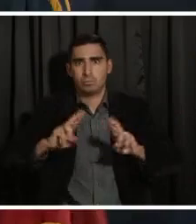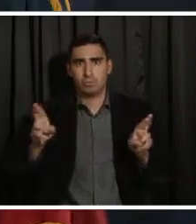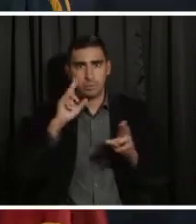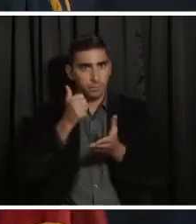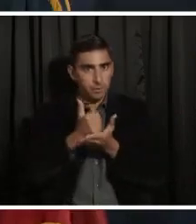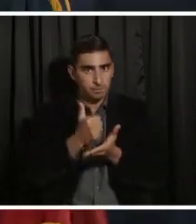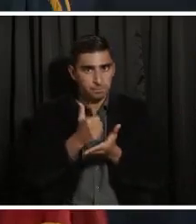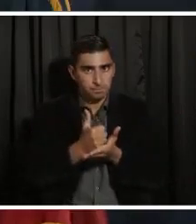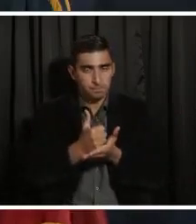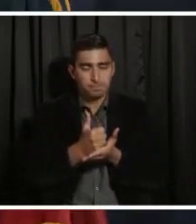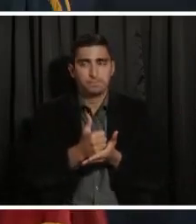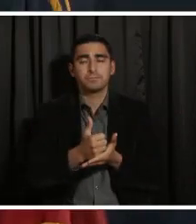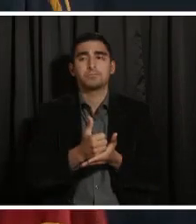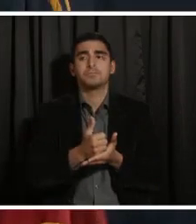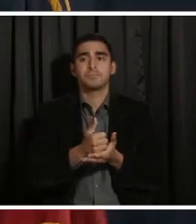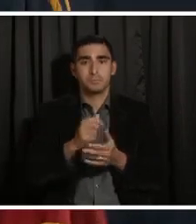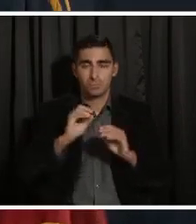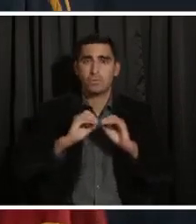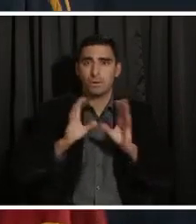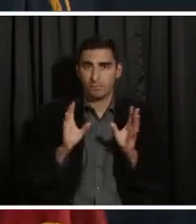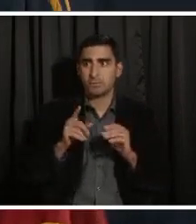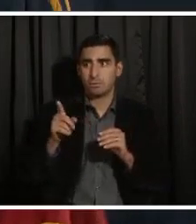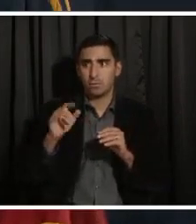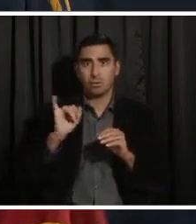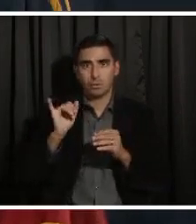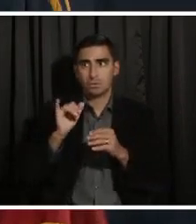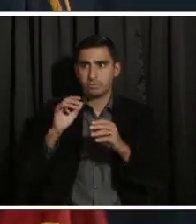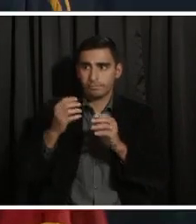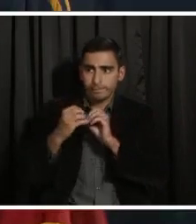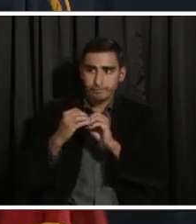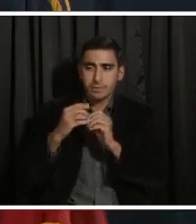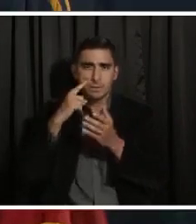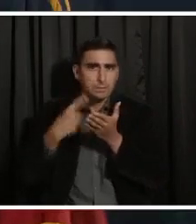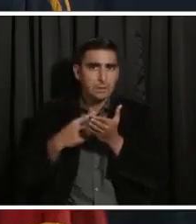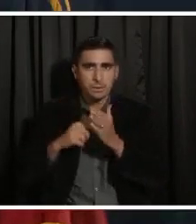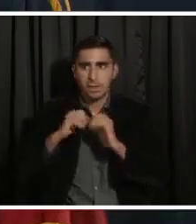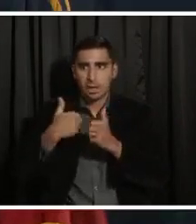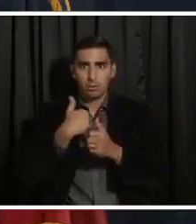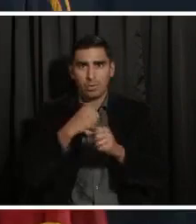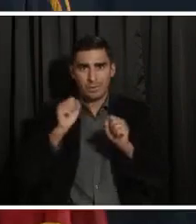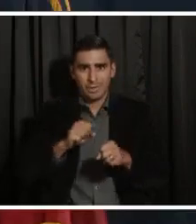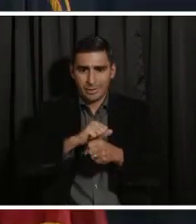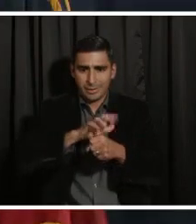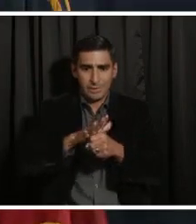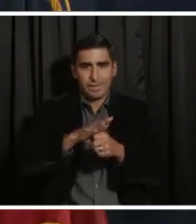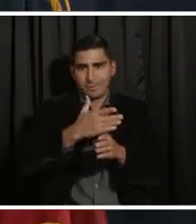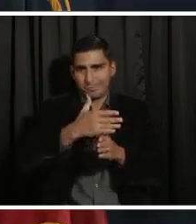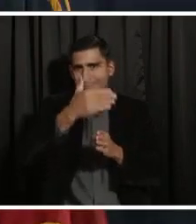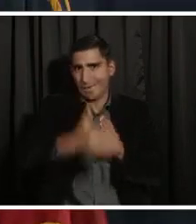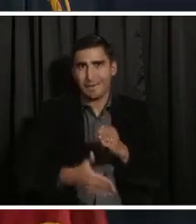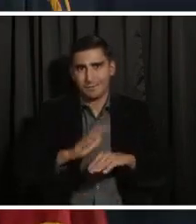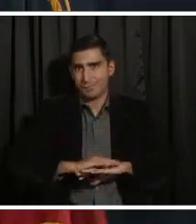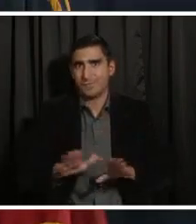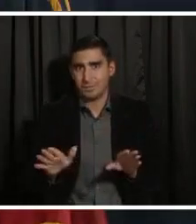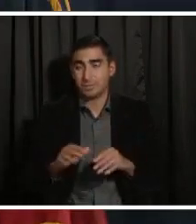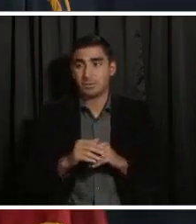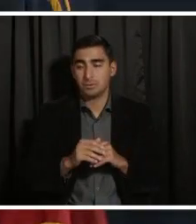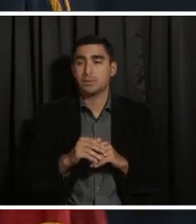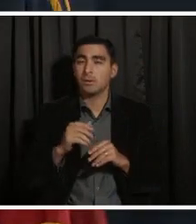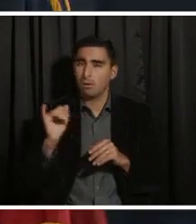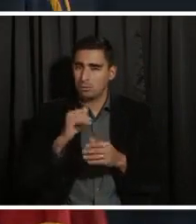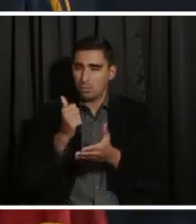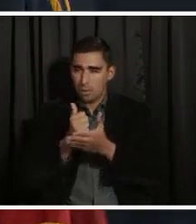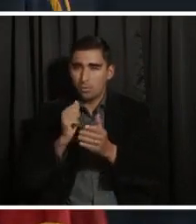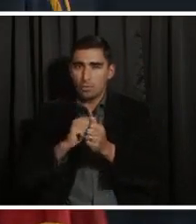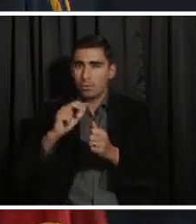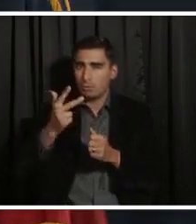we're also looking at what they can do to help end the pandemic, helping with the additional booster and kids drive, but